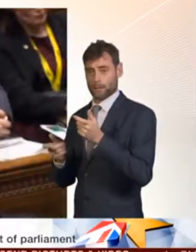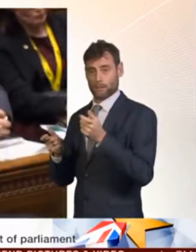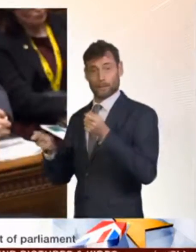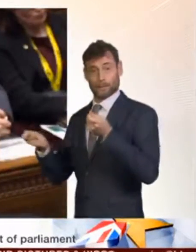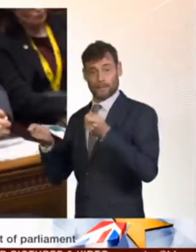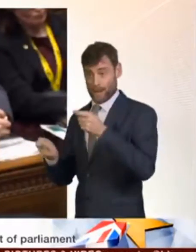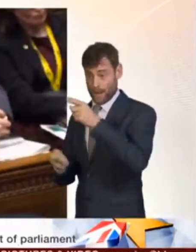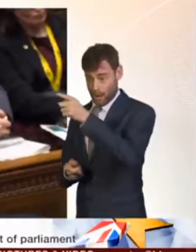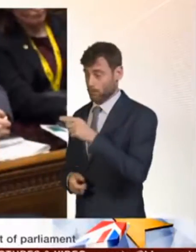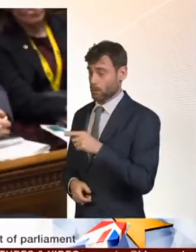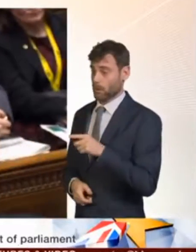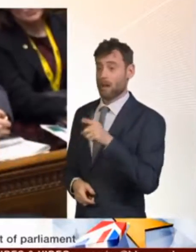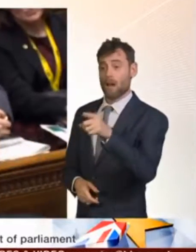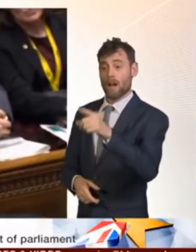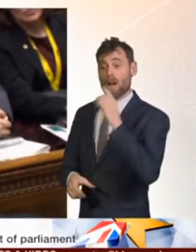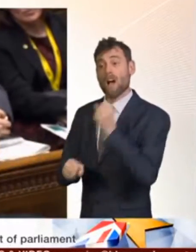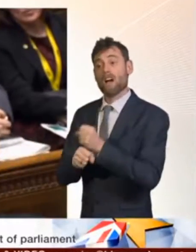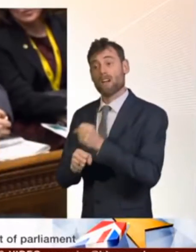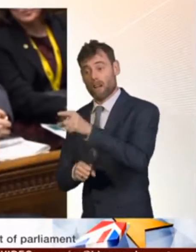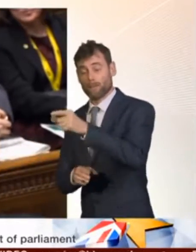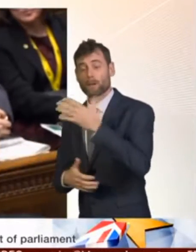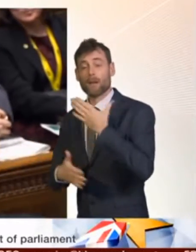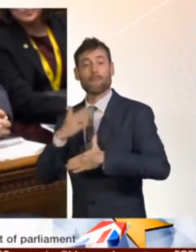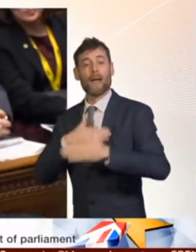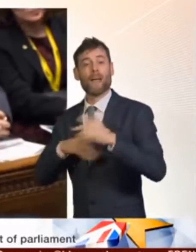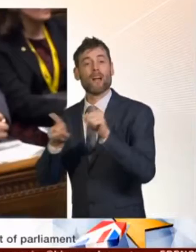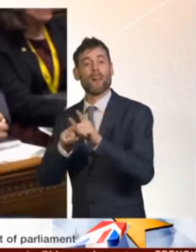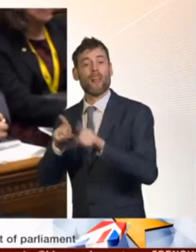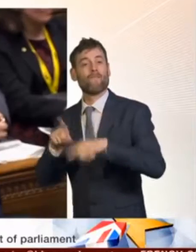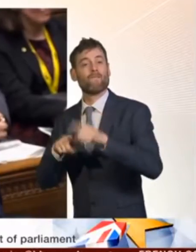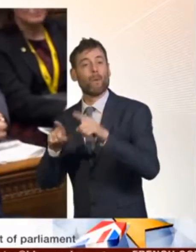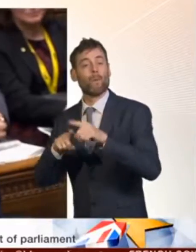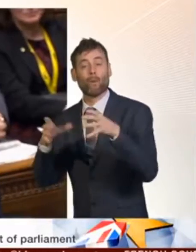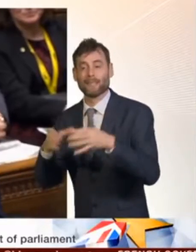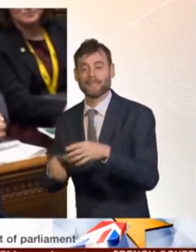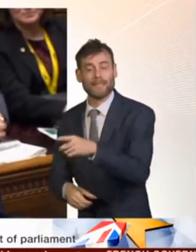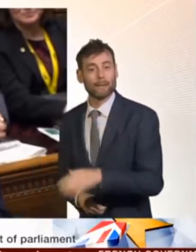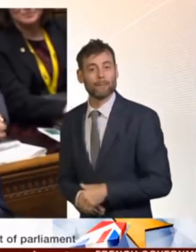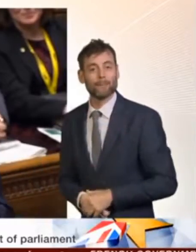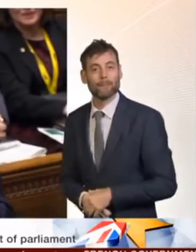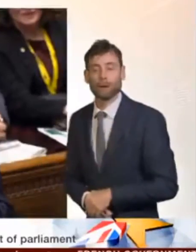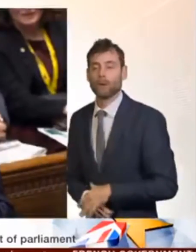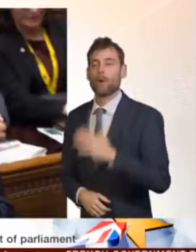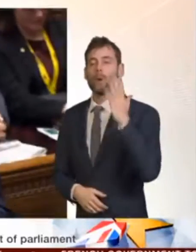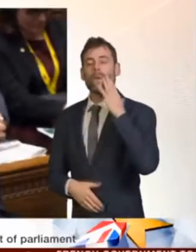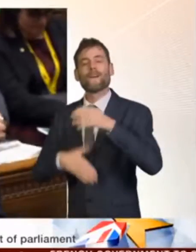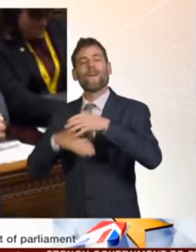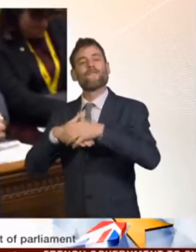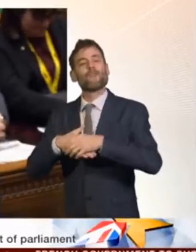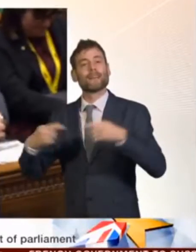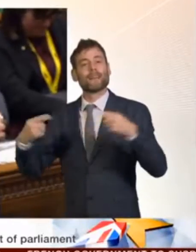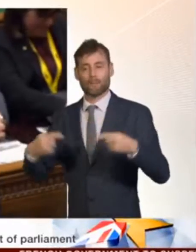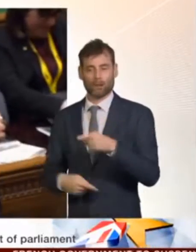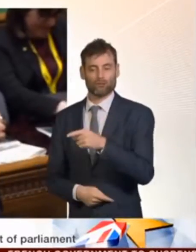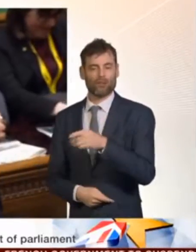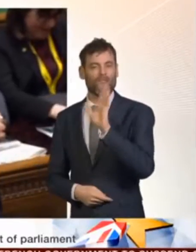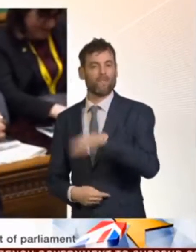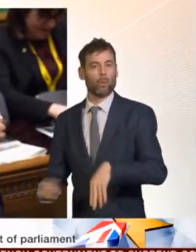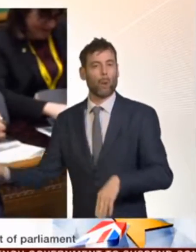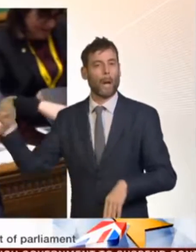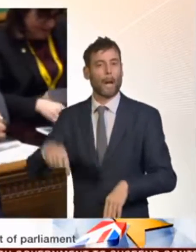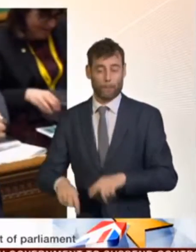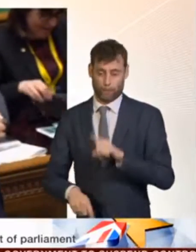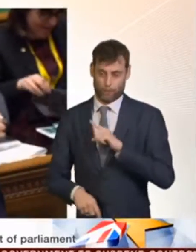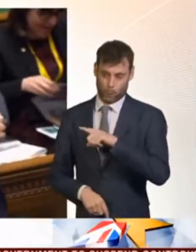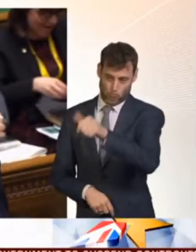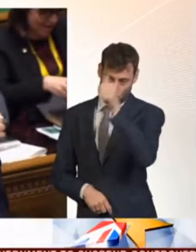who are behaving like a football team that doesn't turn up for friendlies if they think they're going to get beat. And then they discover they've missed a